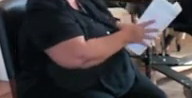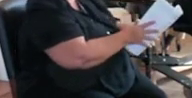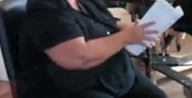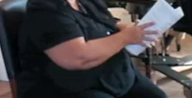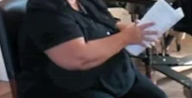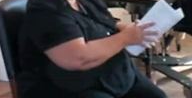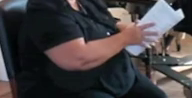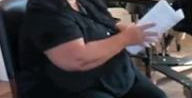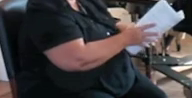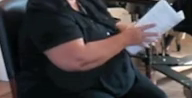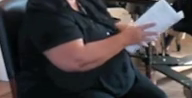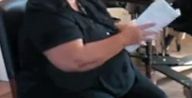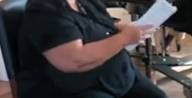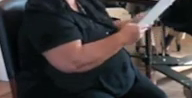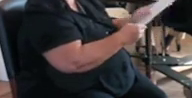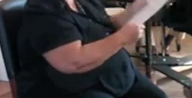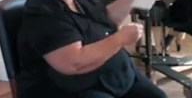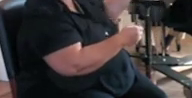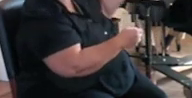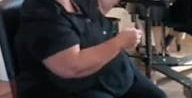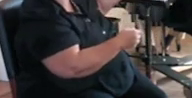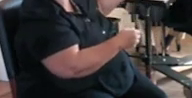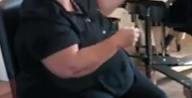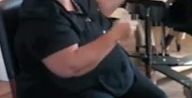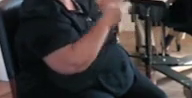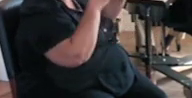Please join me for the unison centering prayer.